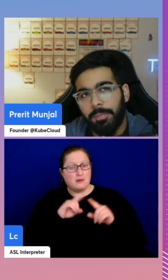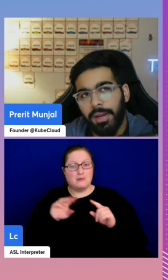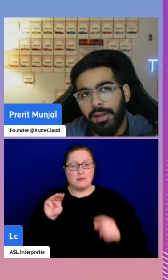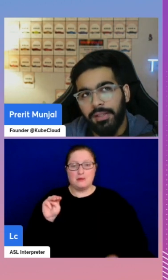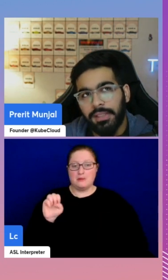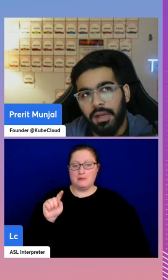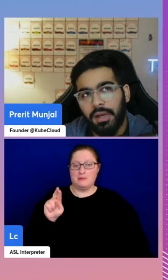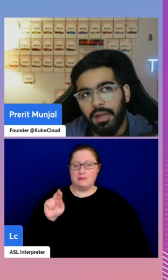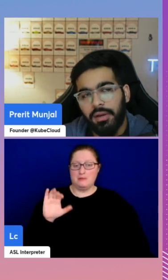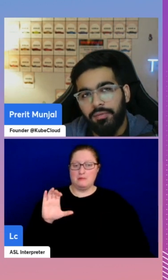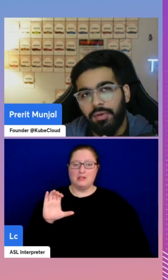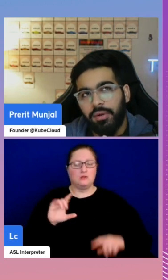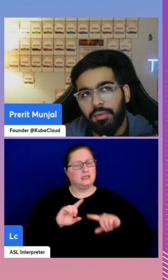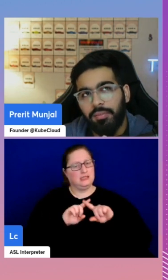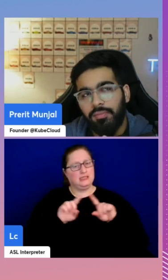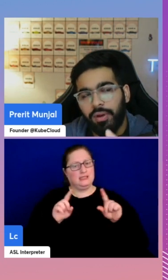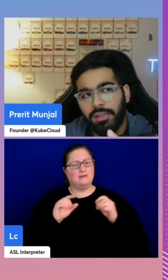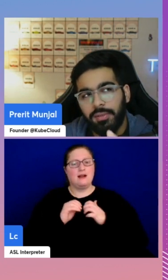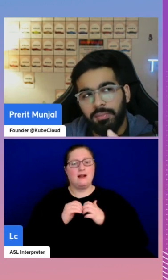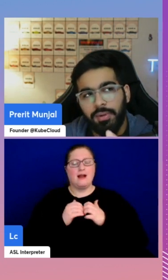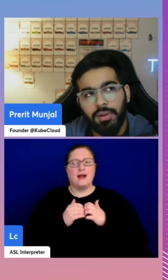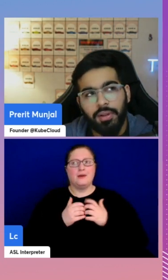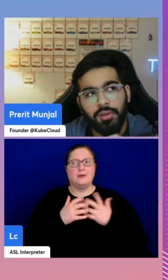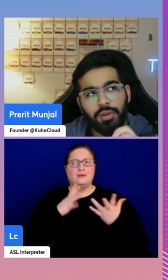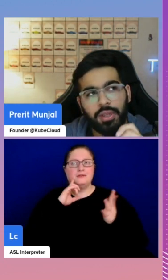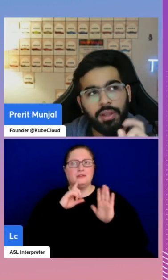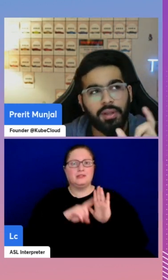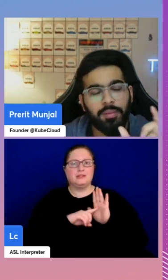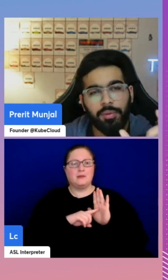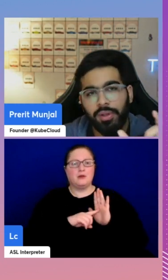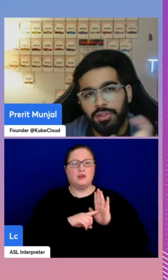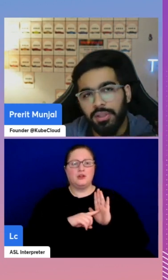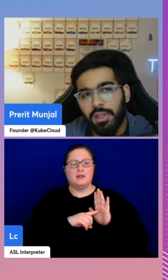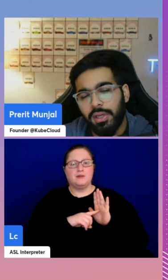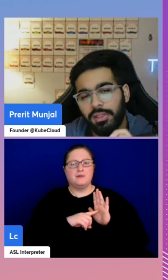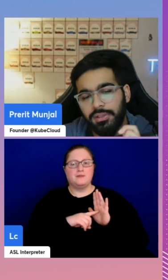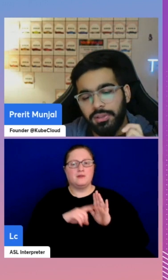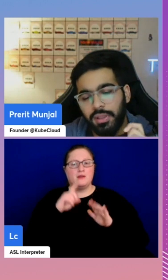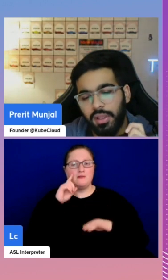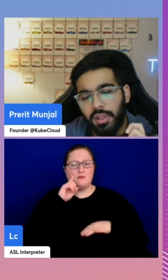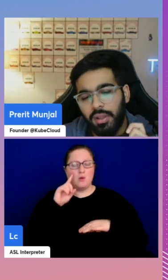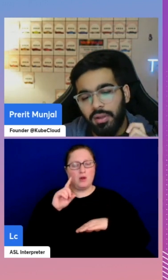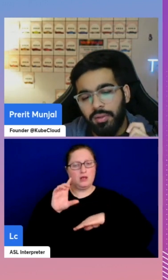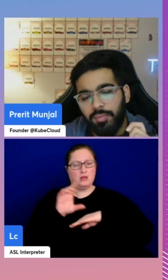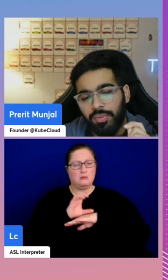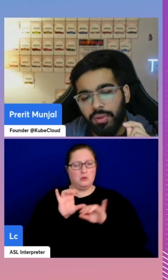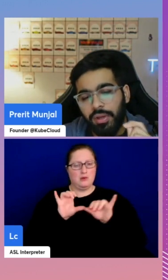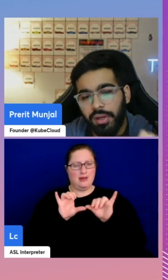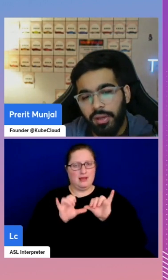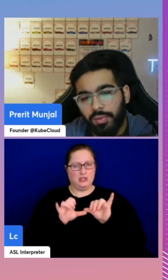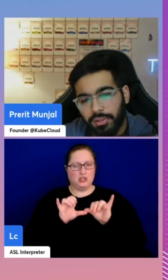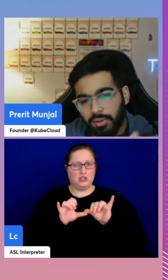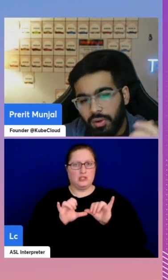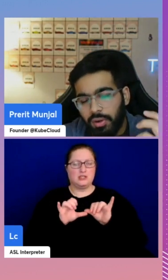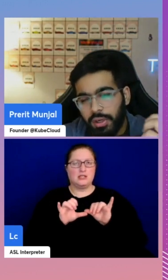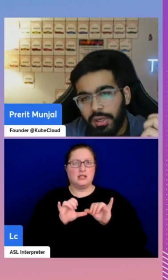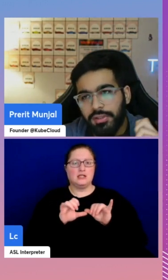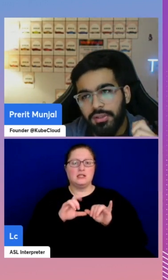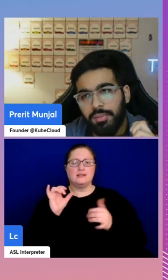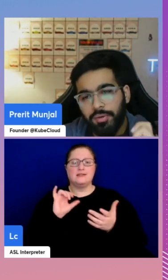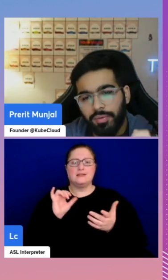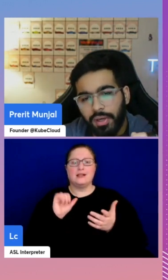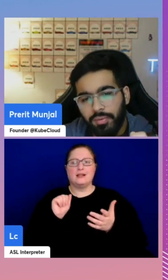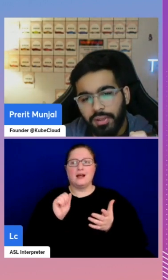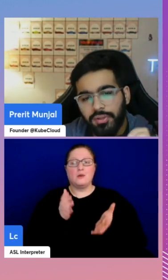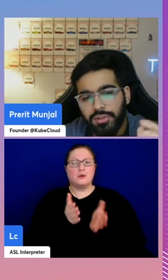Okay, metrics are for example, you in a compute engine it is a read request or it